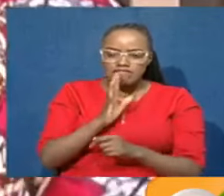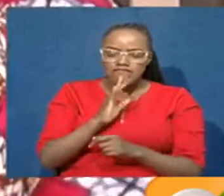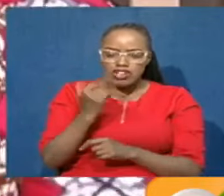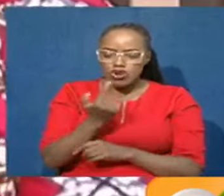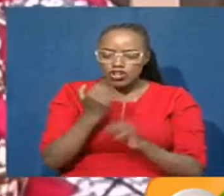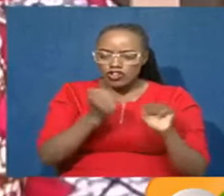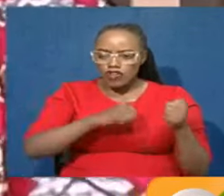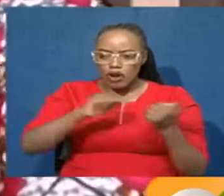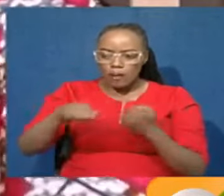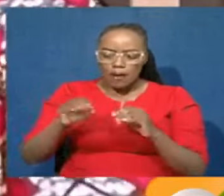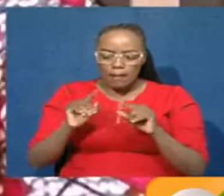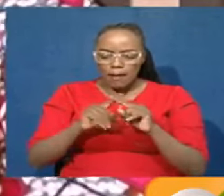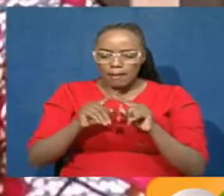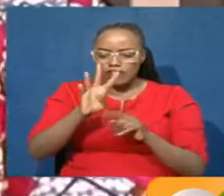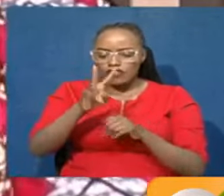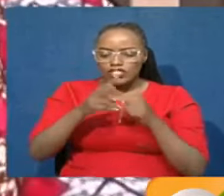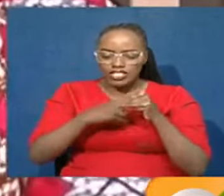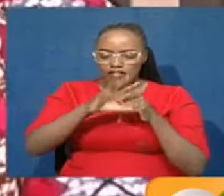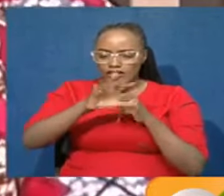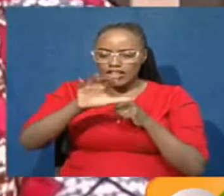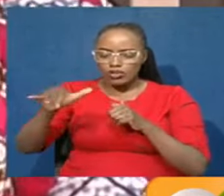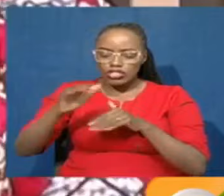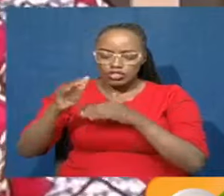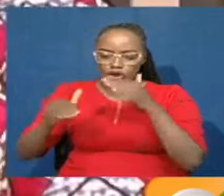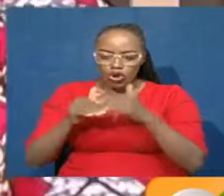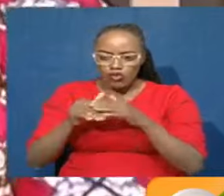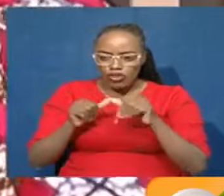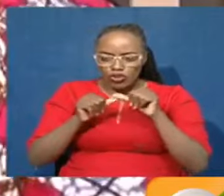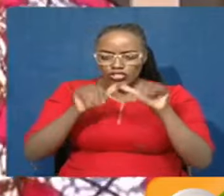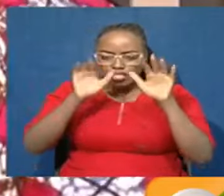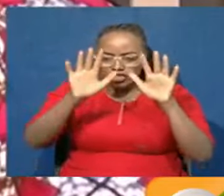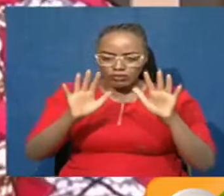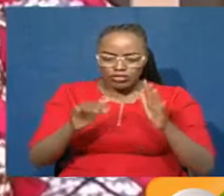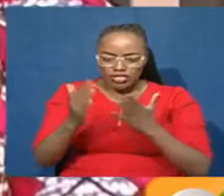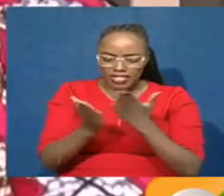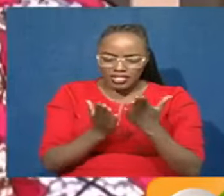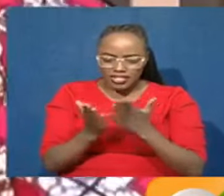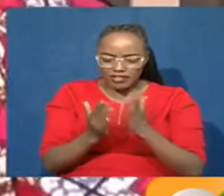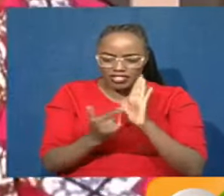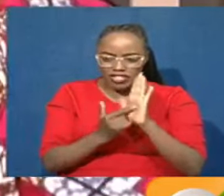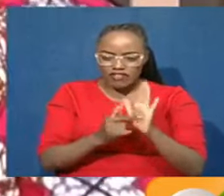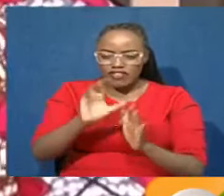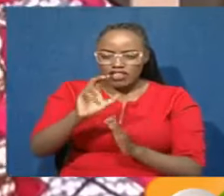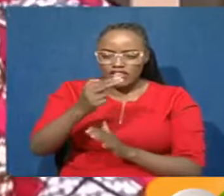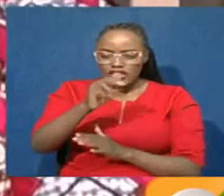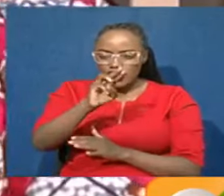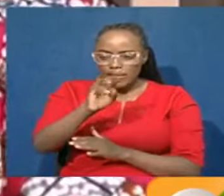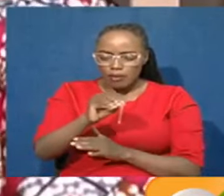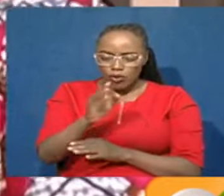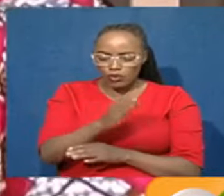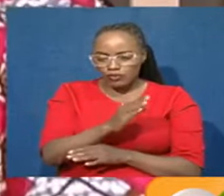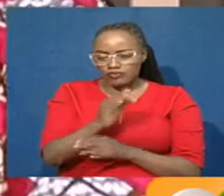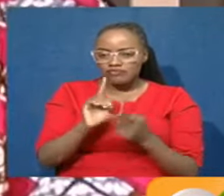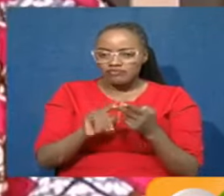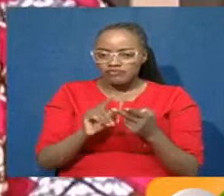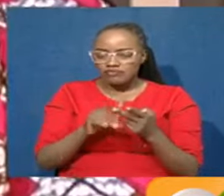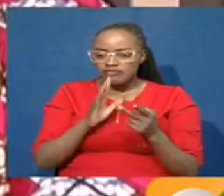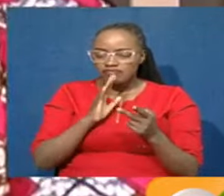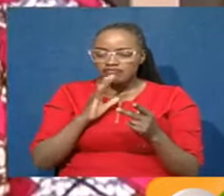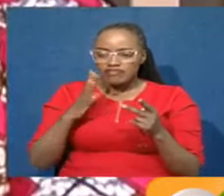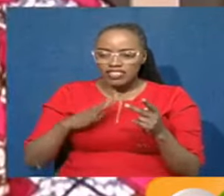Homa Bay, but for all the 47 counties. Continuity in critical services such as chemotherapy, talking about